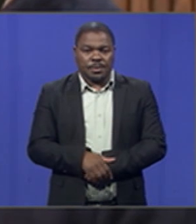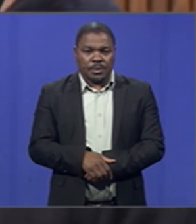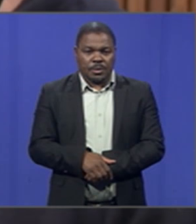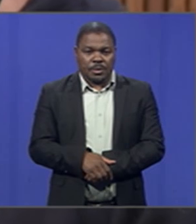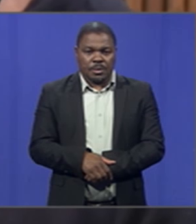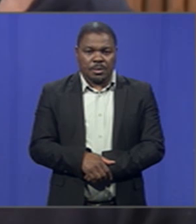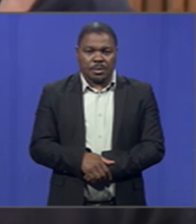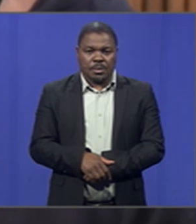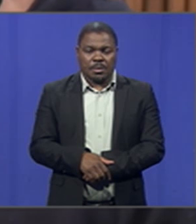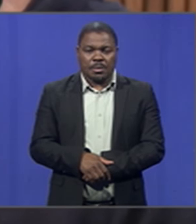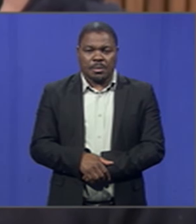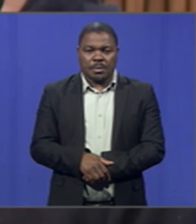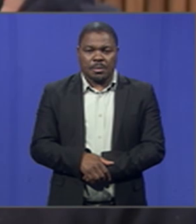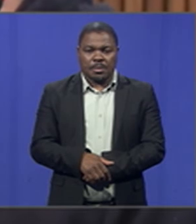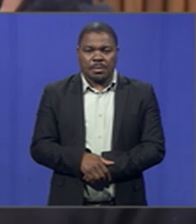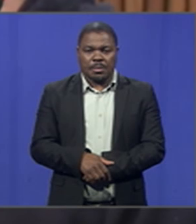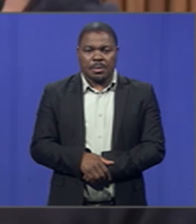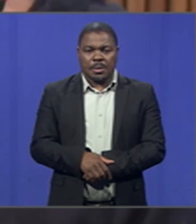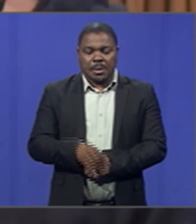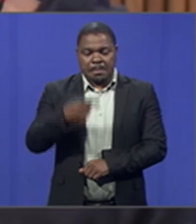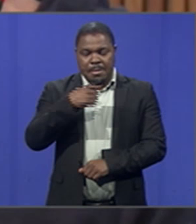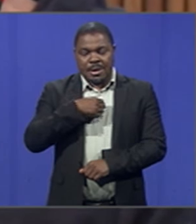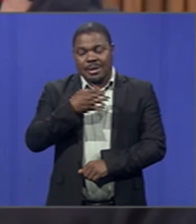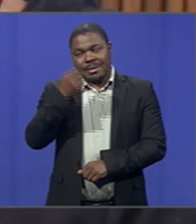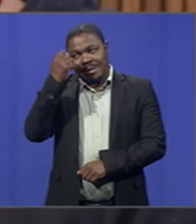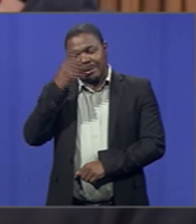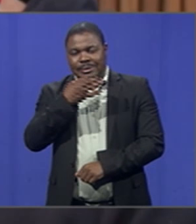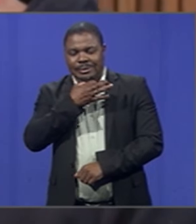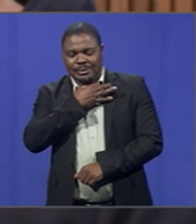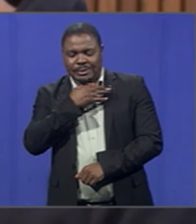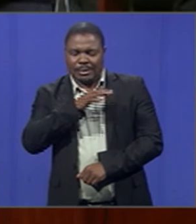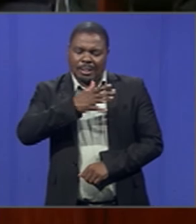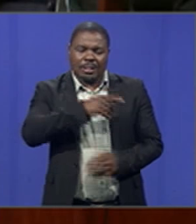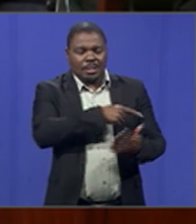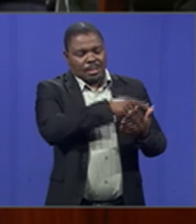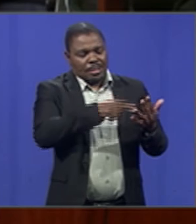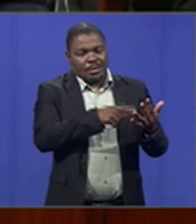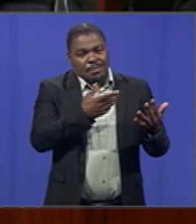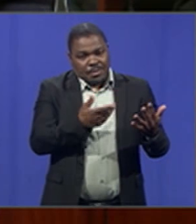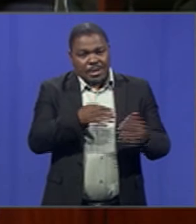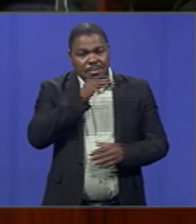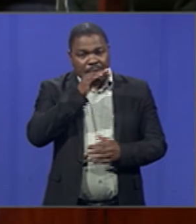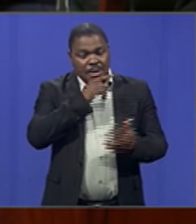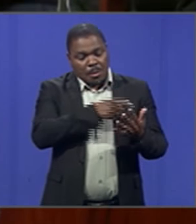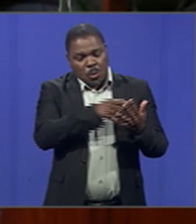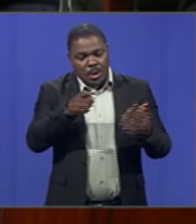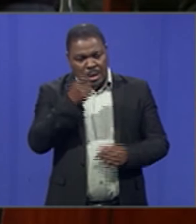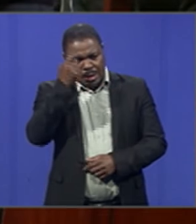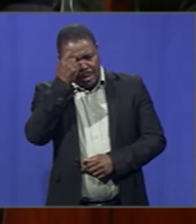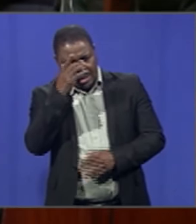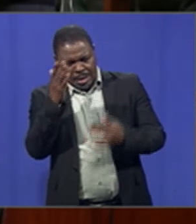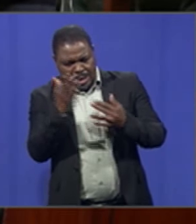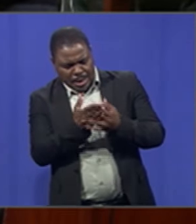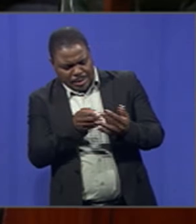understanding of English is very, very limited. So there's no chance that they will be able to understand the